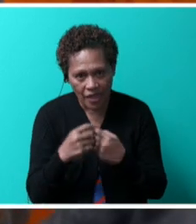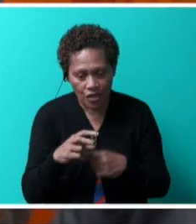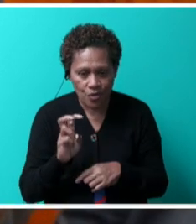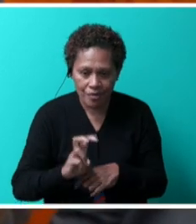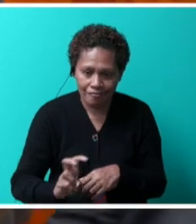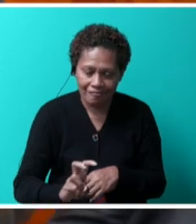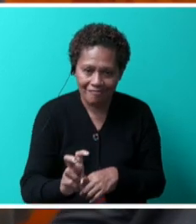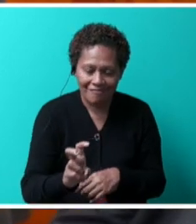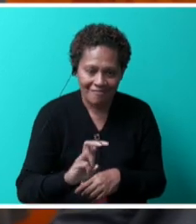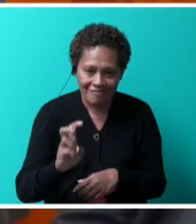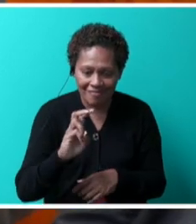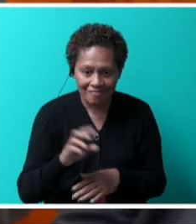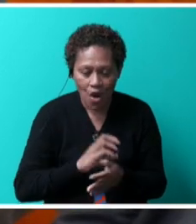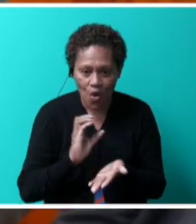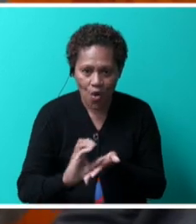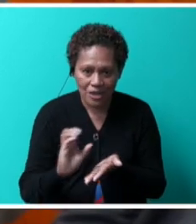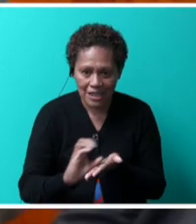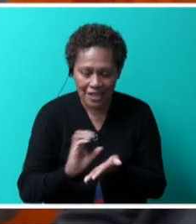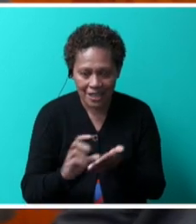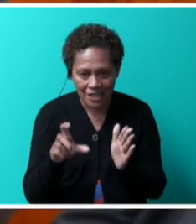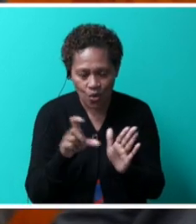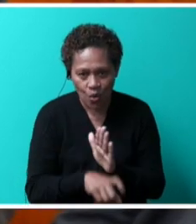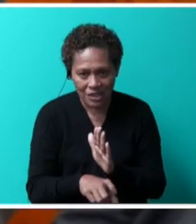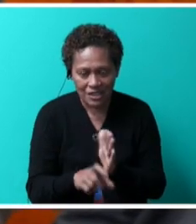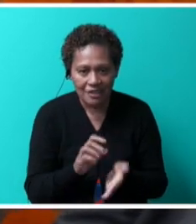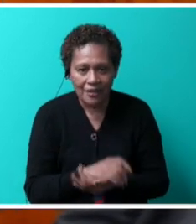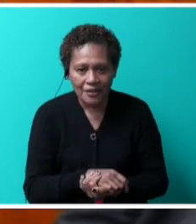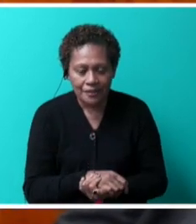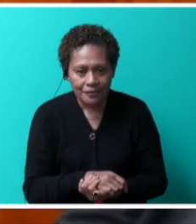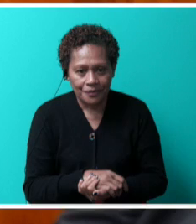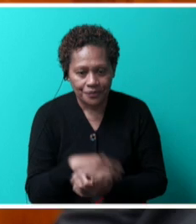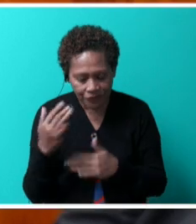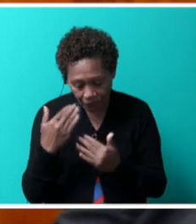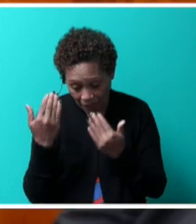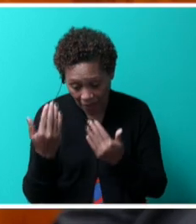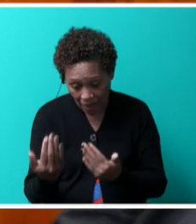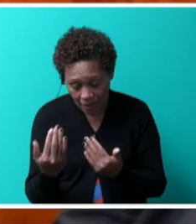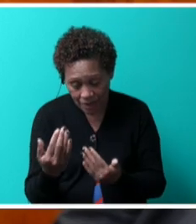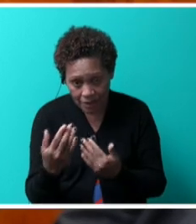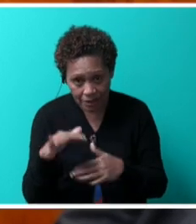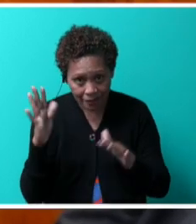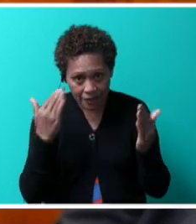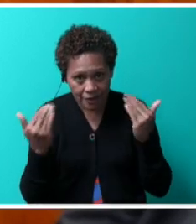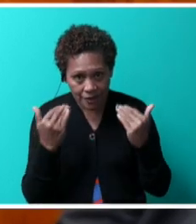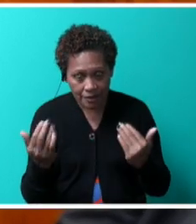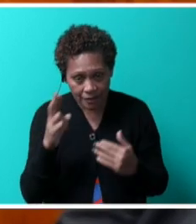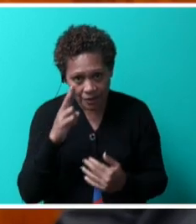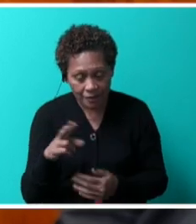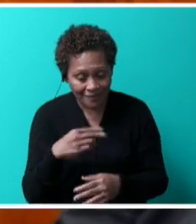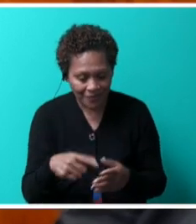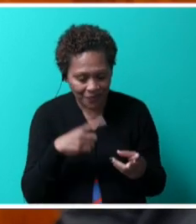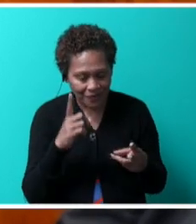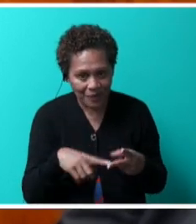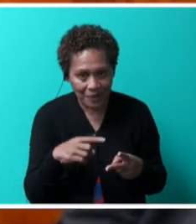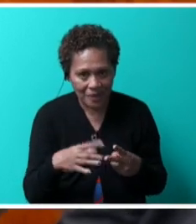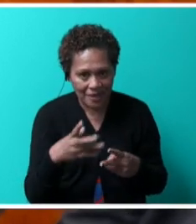workshops, and consultation costs. Honourable Speaker, Phase 1, the analytical phase, has two primary